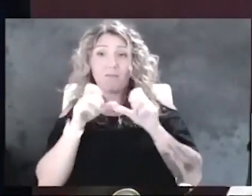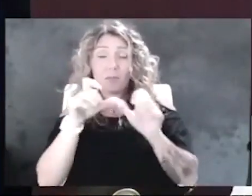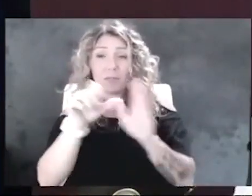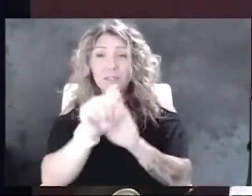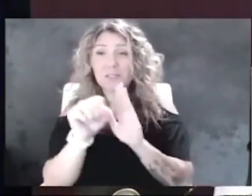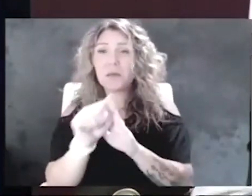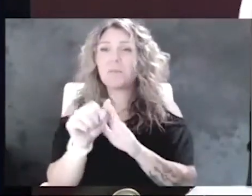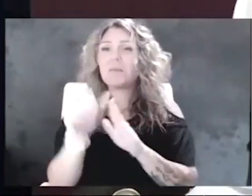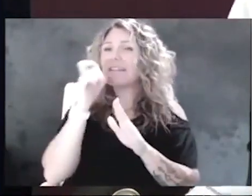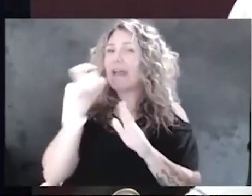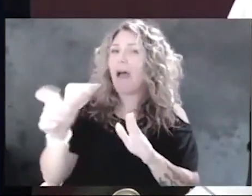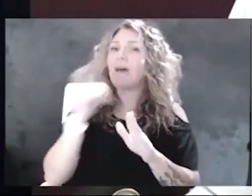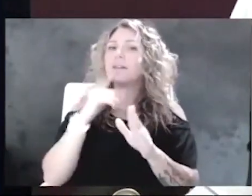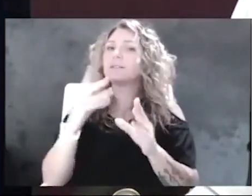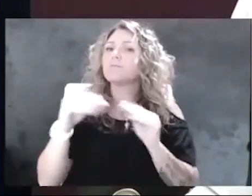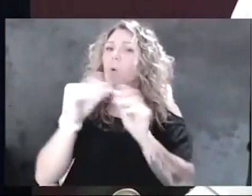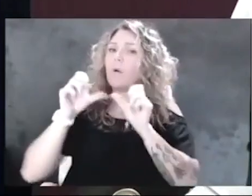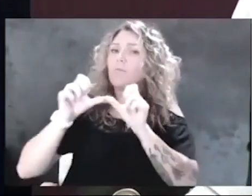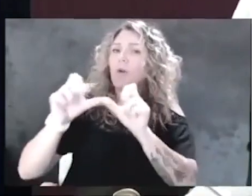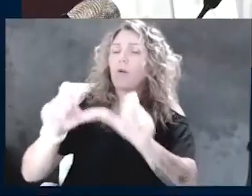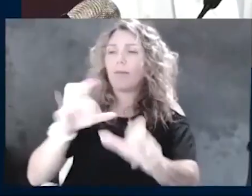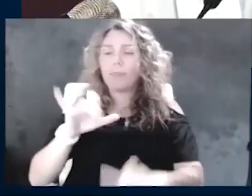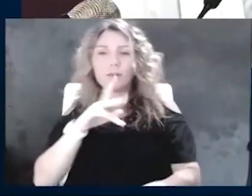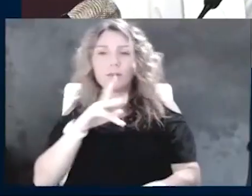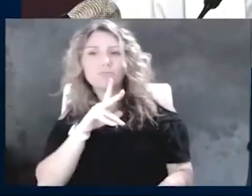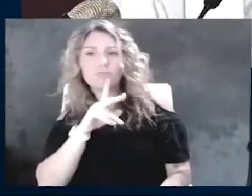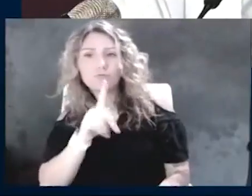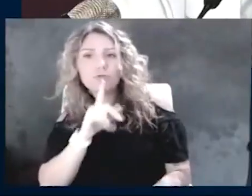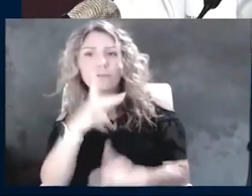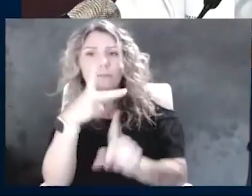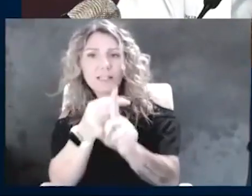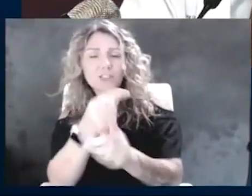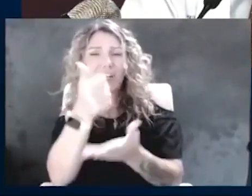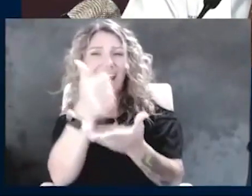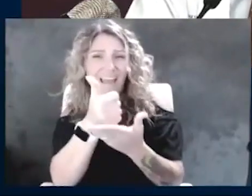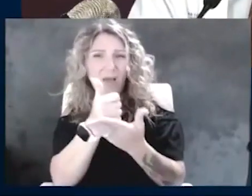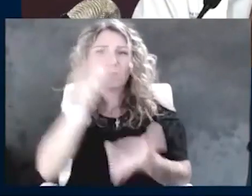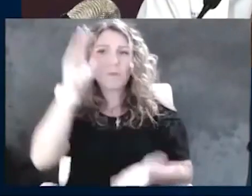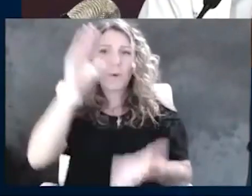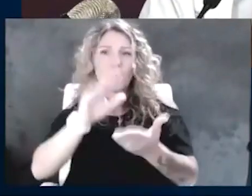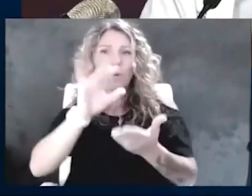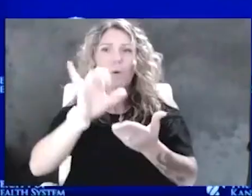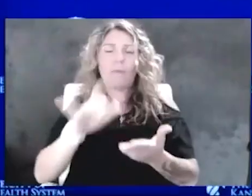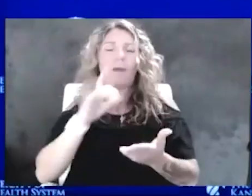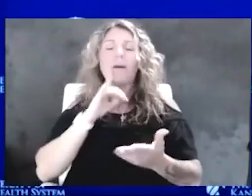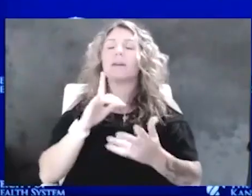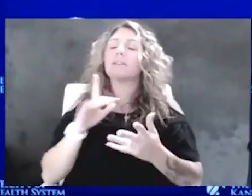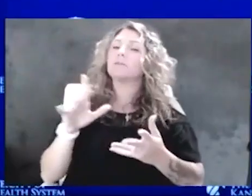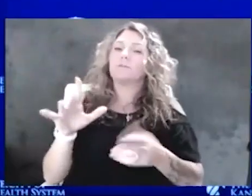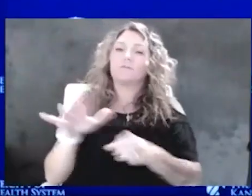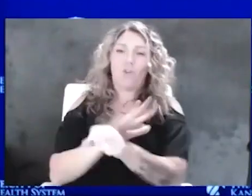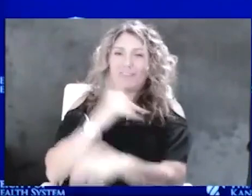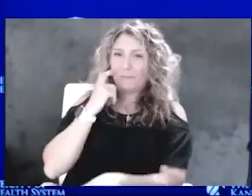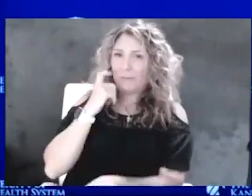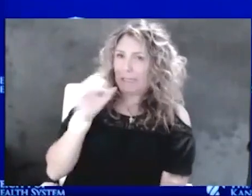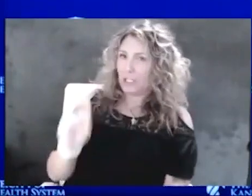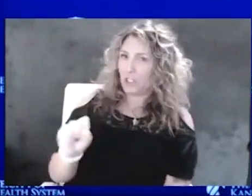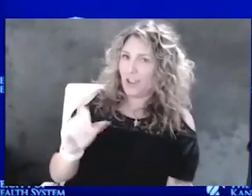that vaccination helps long haul syndrome. Yeah, I agree with you. Total speculation. We do believe that